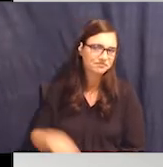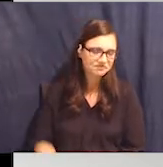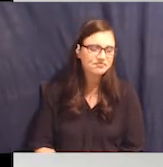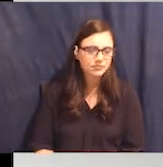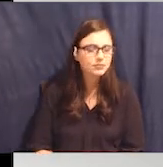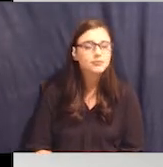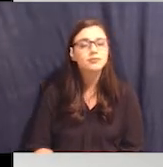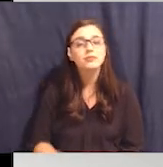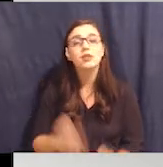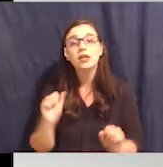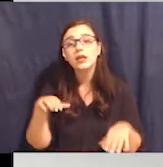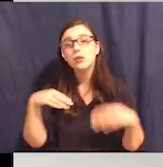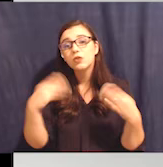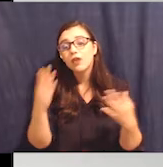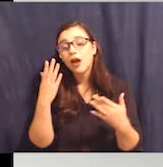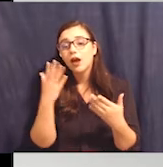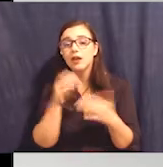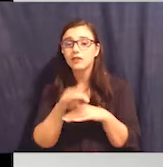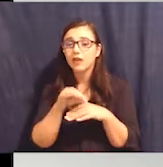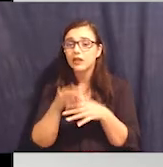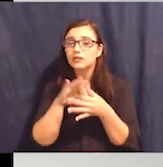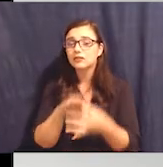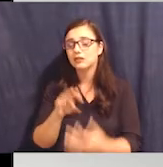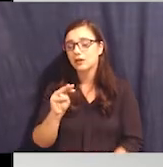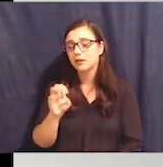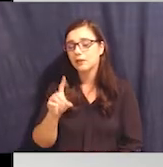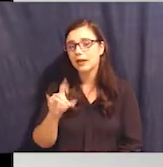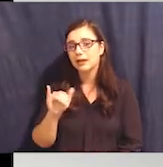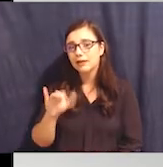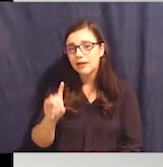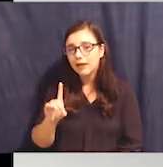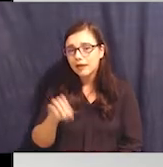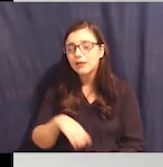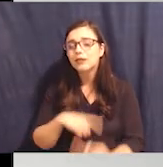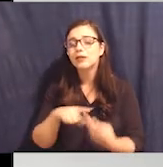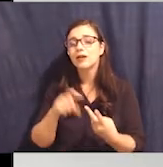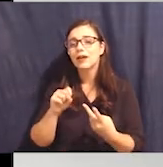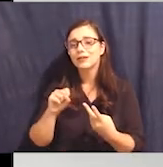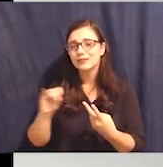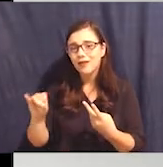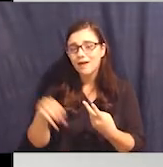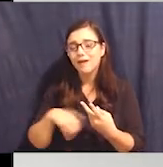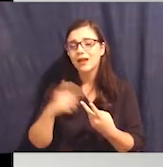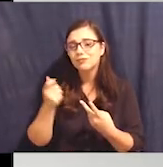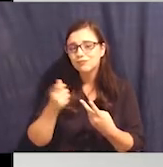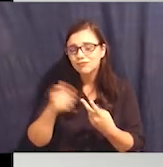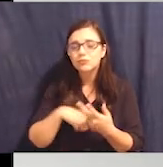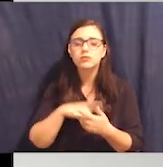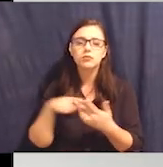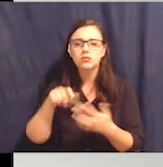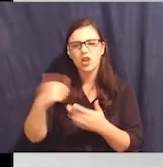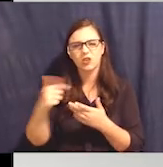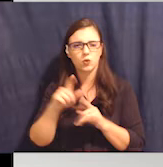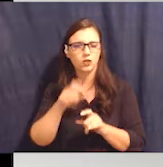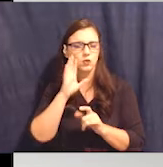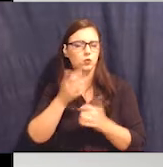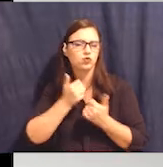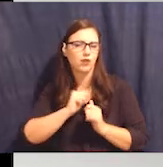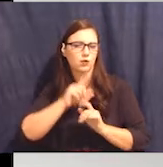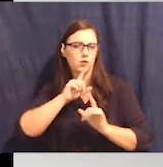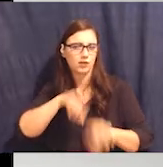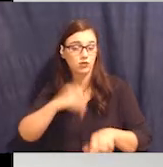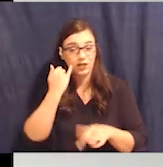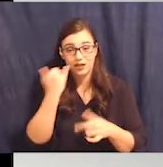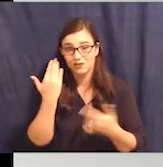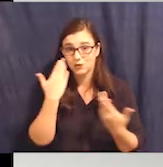smart one. We can provide some advice on Medicaid, SSI. Again, other questions you might have, we'll try to